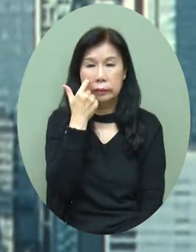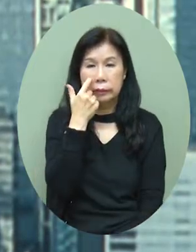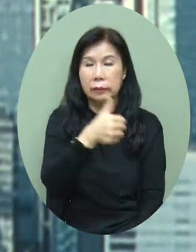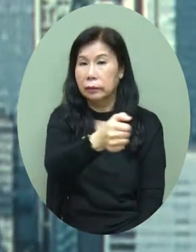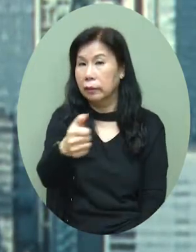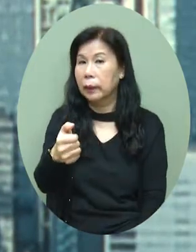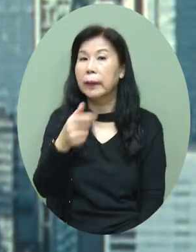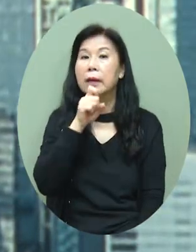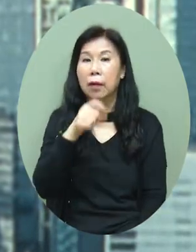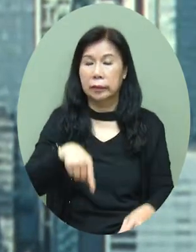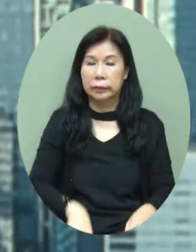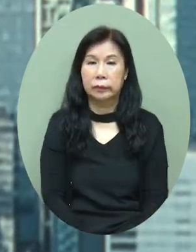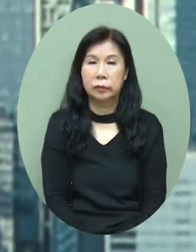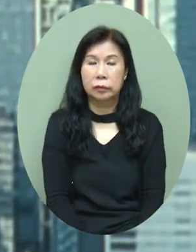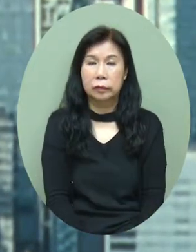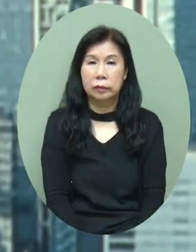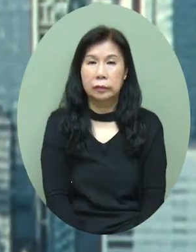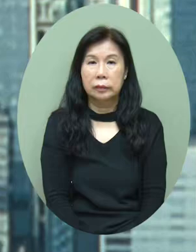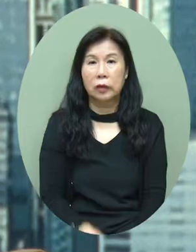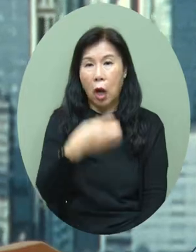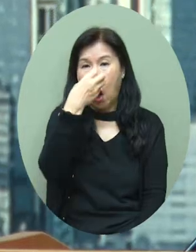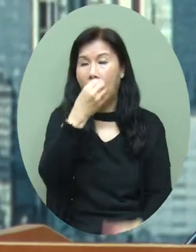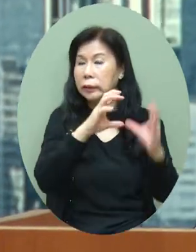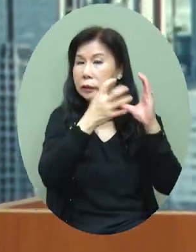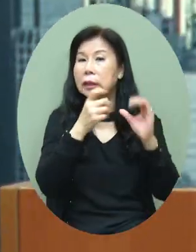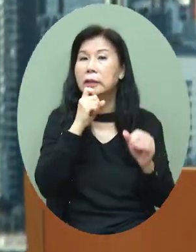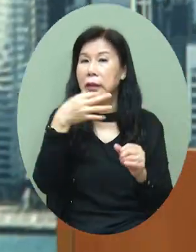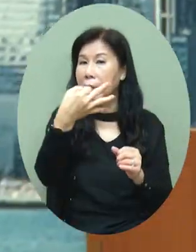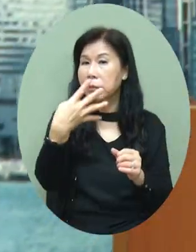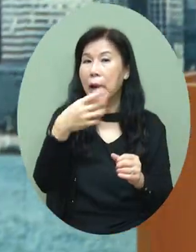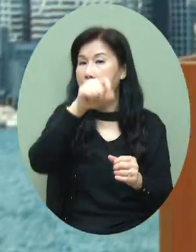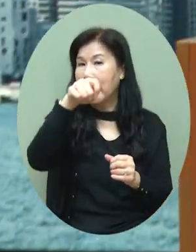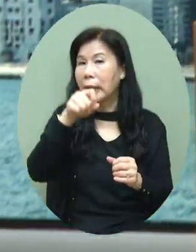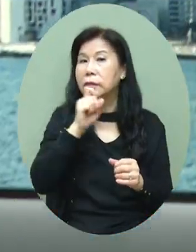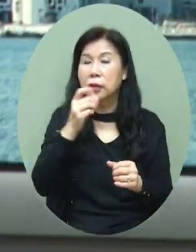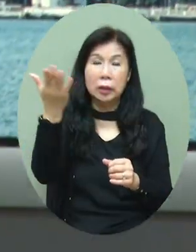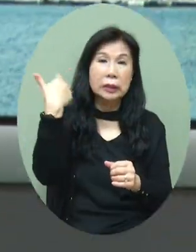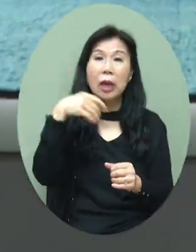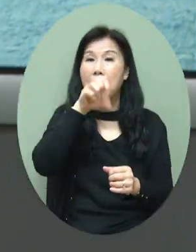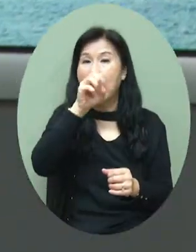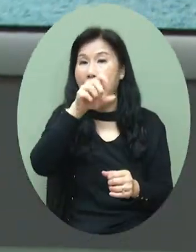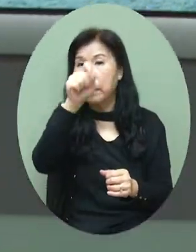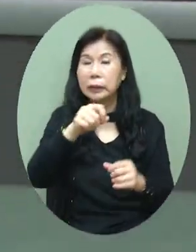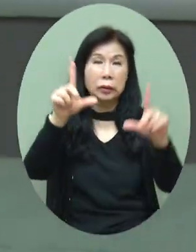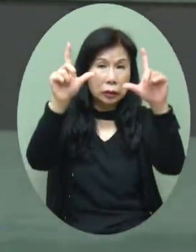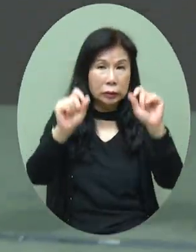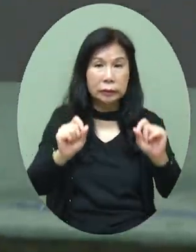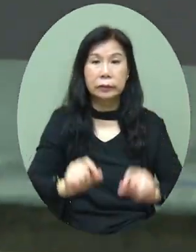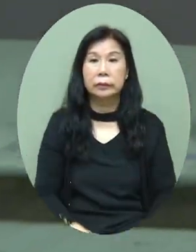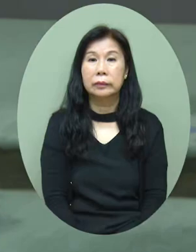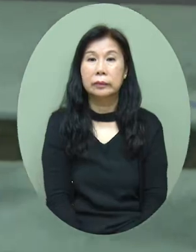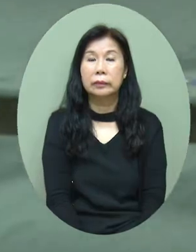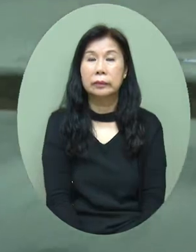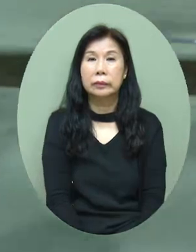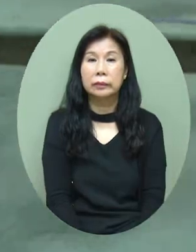Thank you. A few questions from RTHK. Just to follow up on a previous question, could you explain the rationale behind the